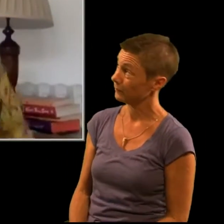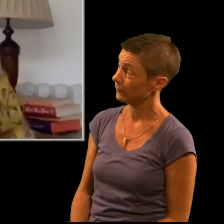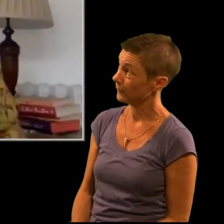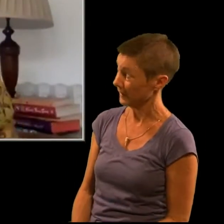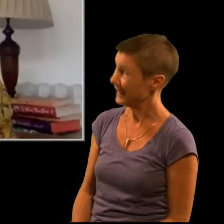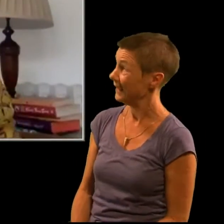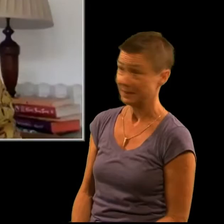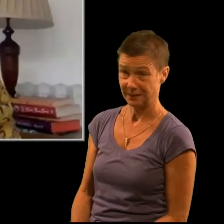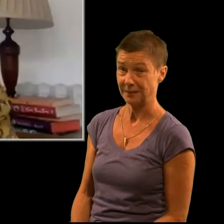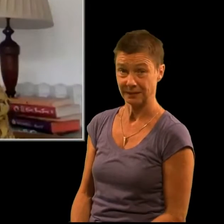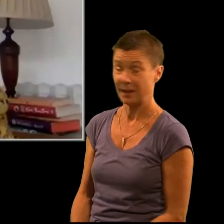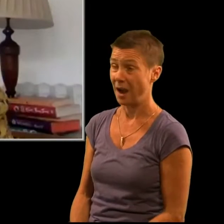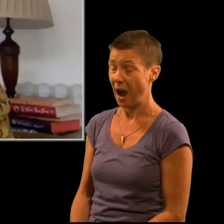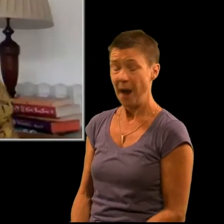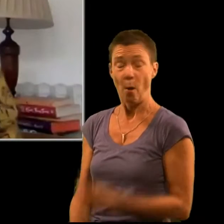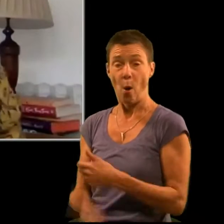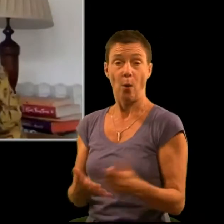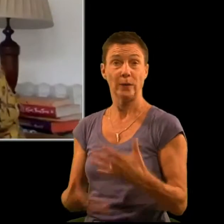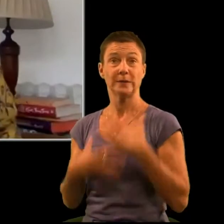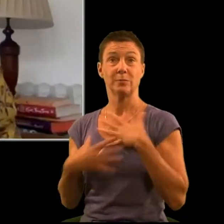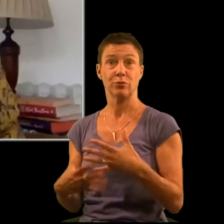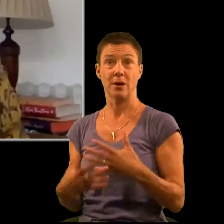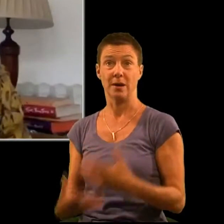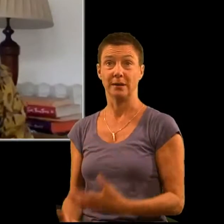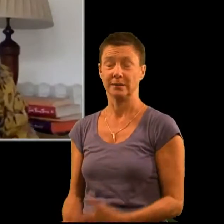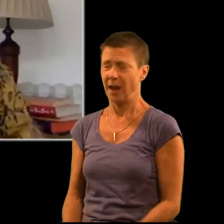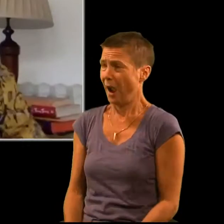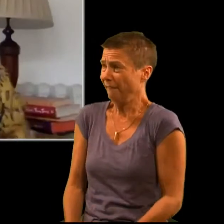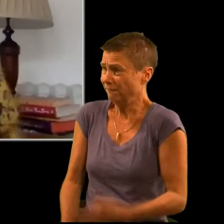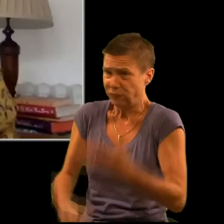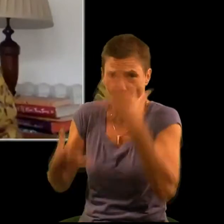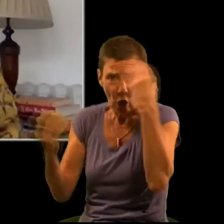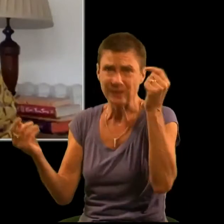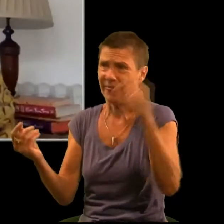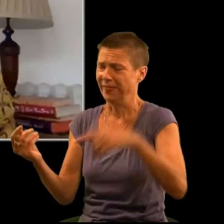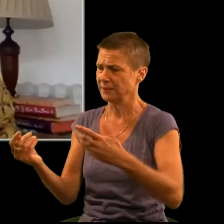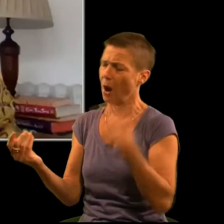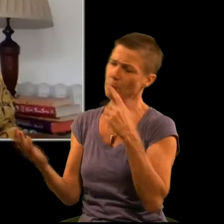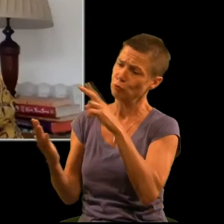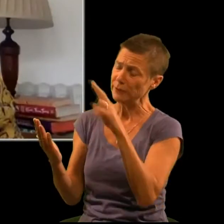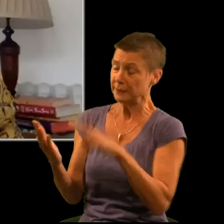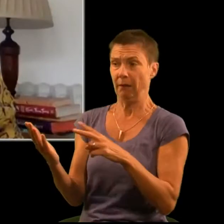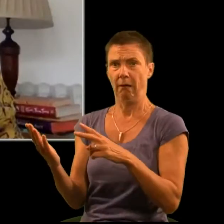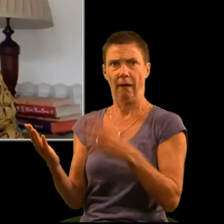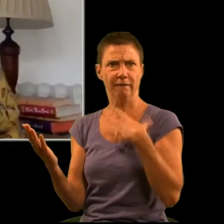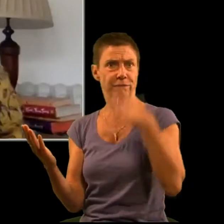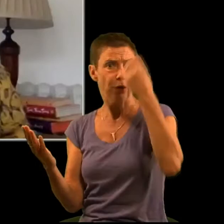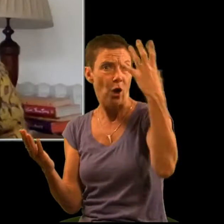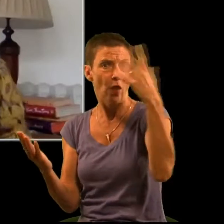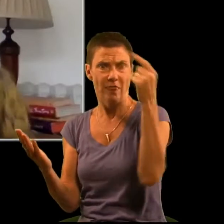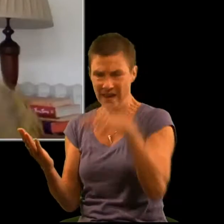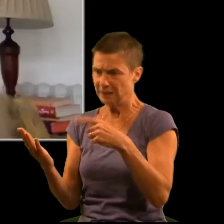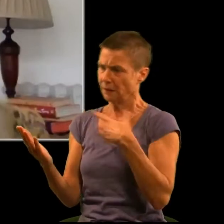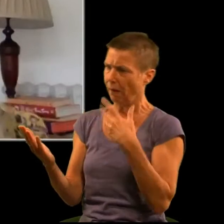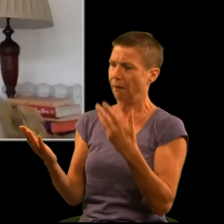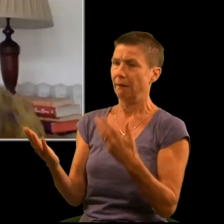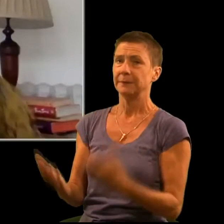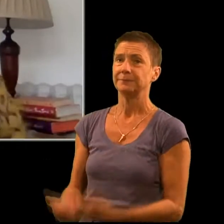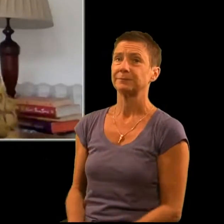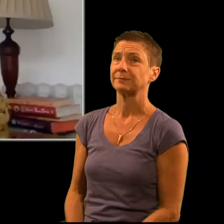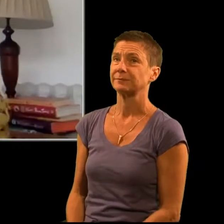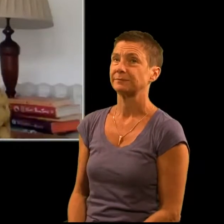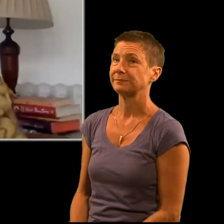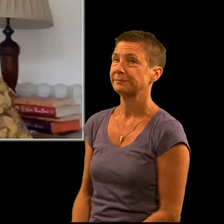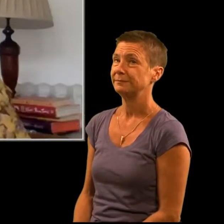on being terribly surprised. Oh my goodness, I totally forgotten this bit. Yes, and it's quite, actually,